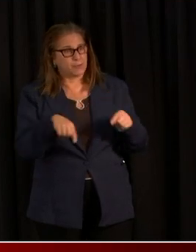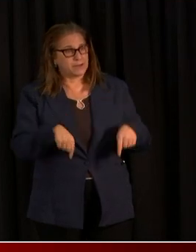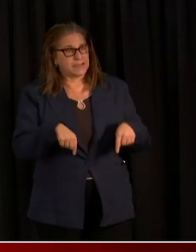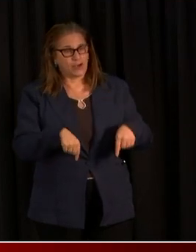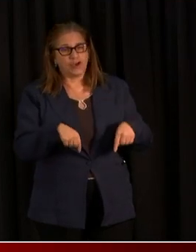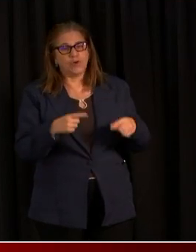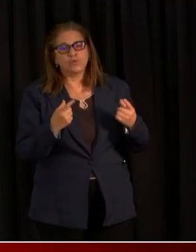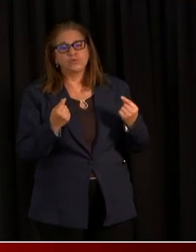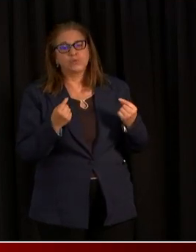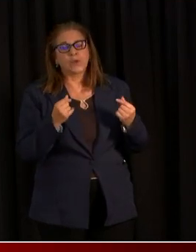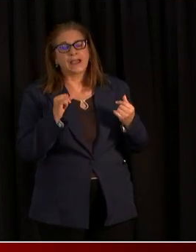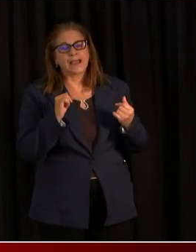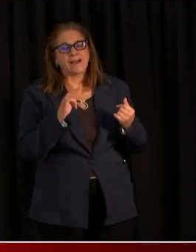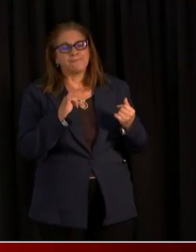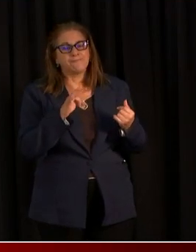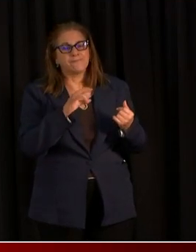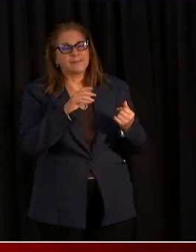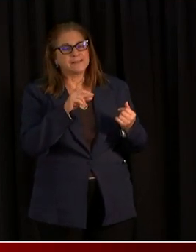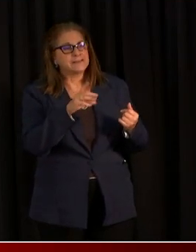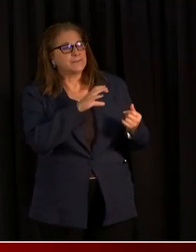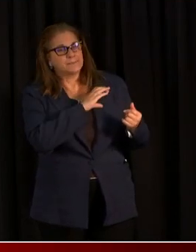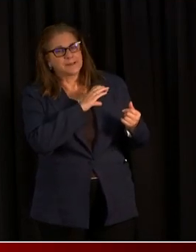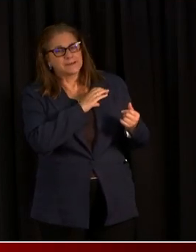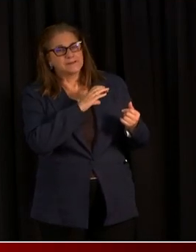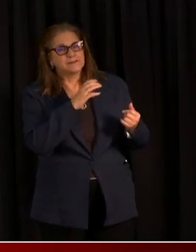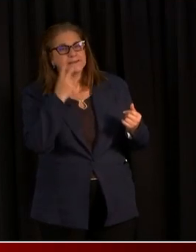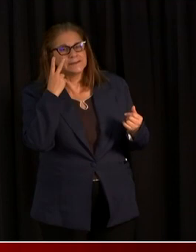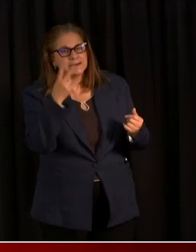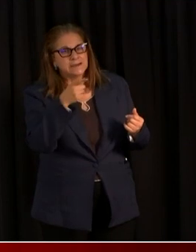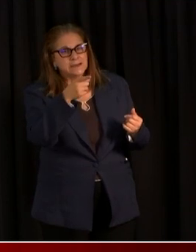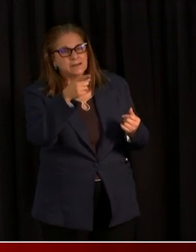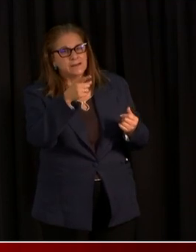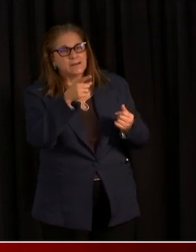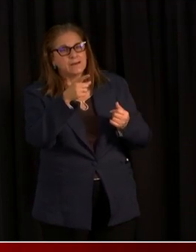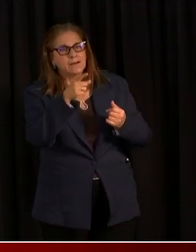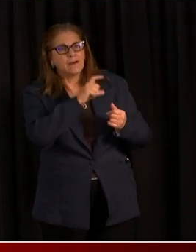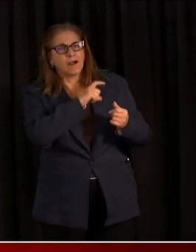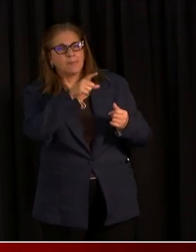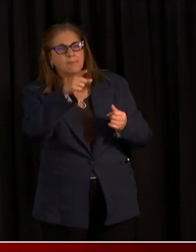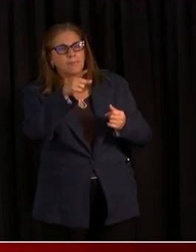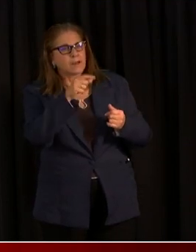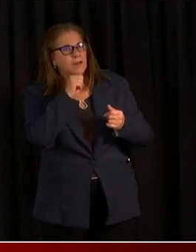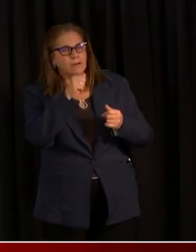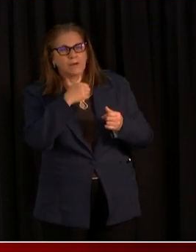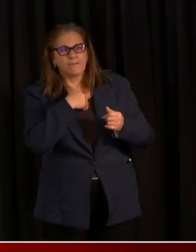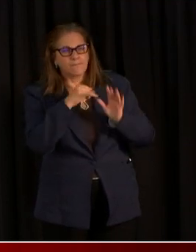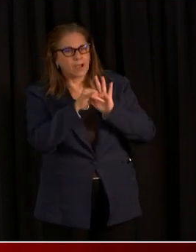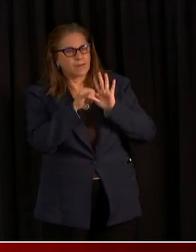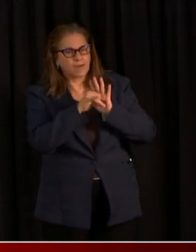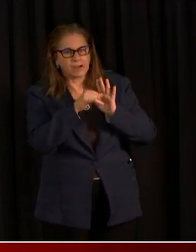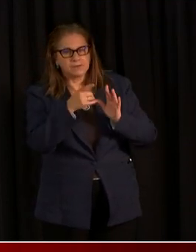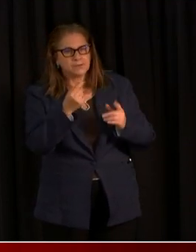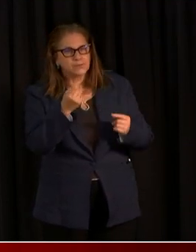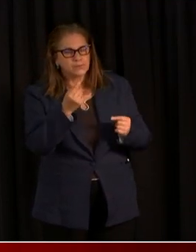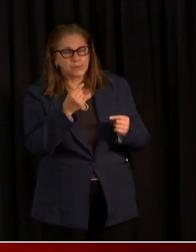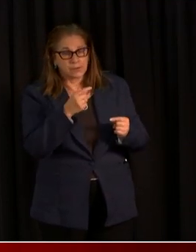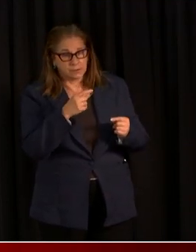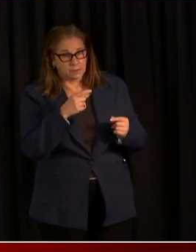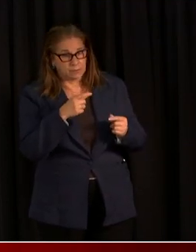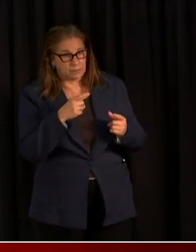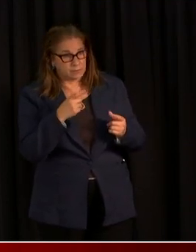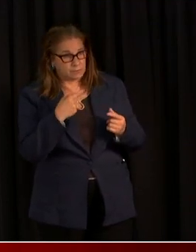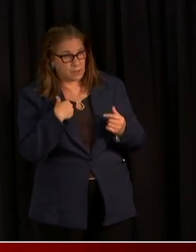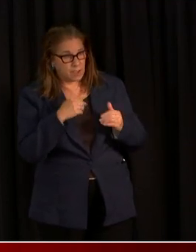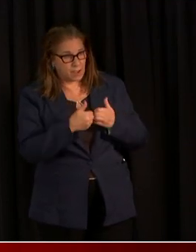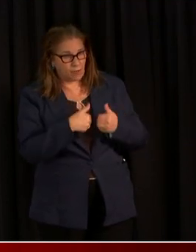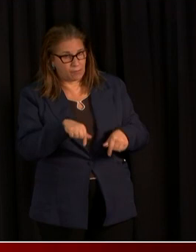there's a DC police officers and then these unnamed law enforcement officers trying to take people into unmarked vans, if